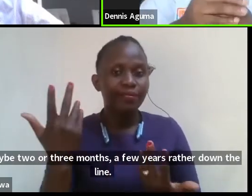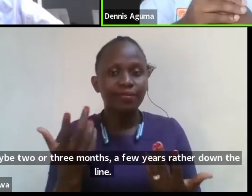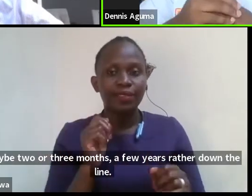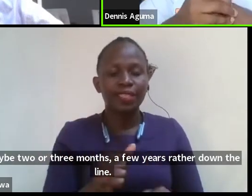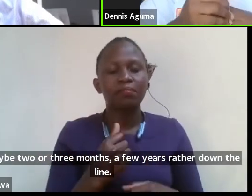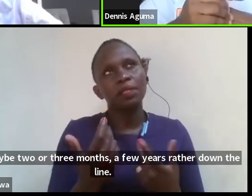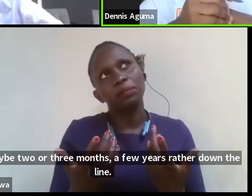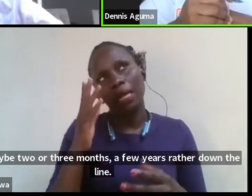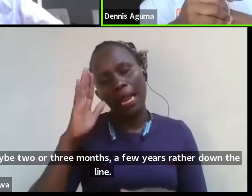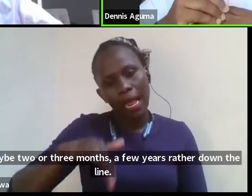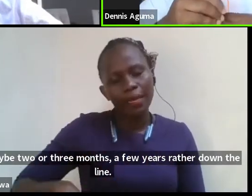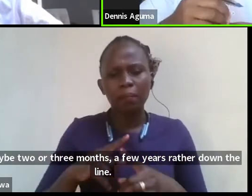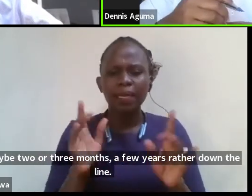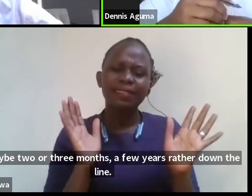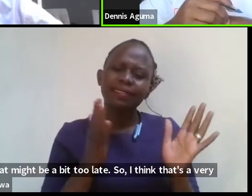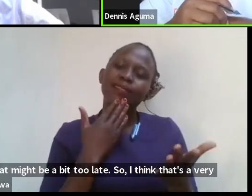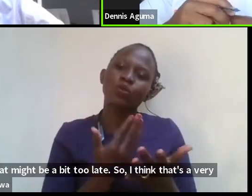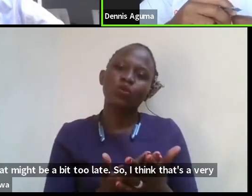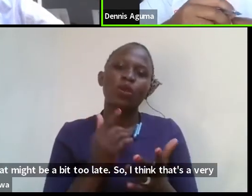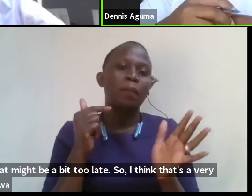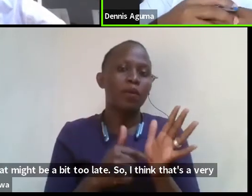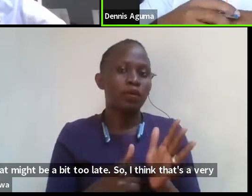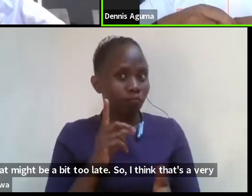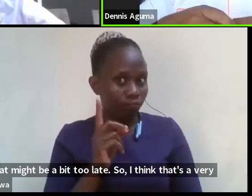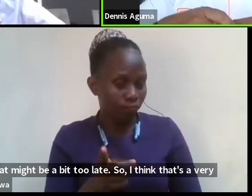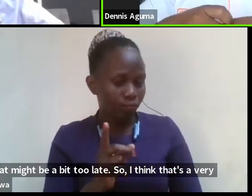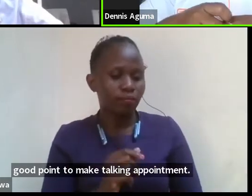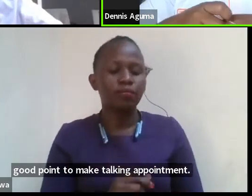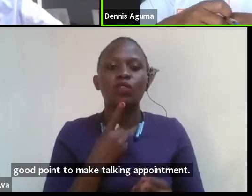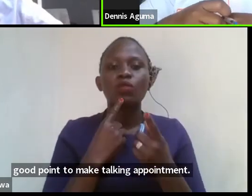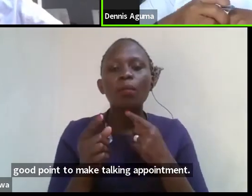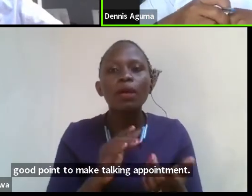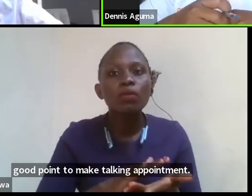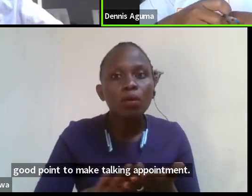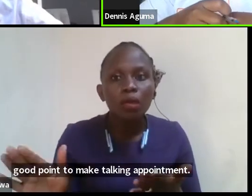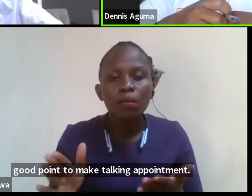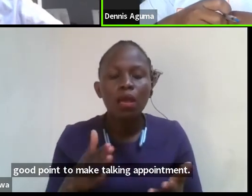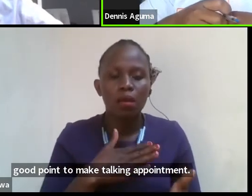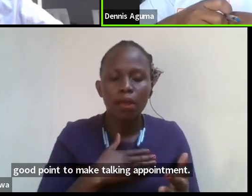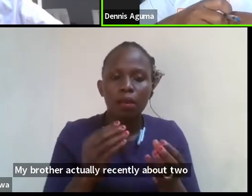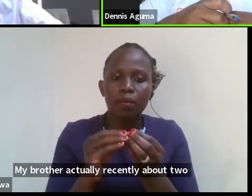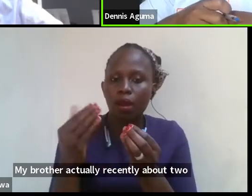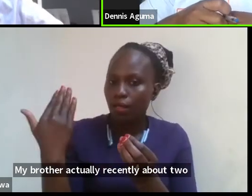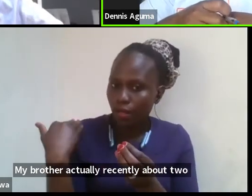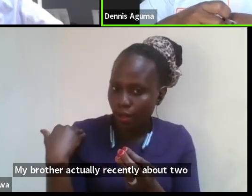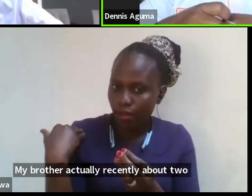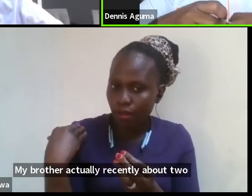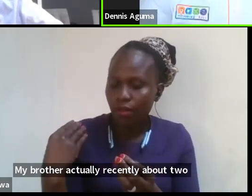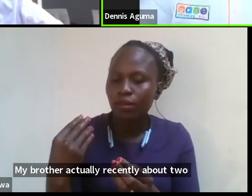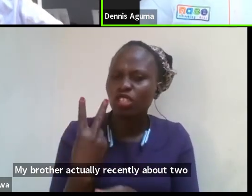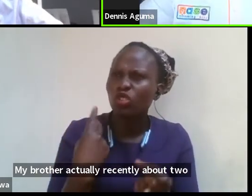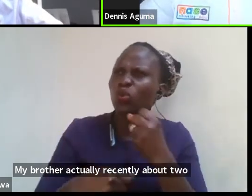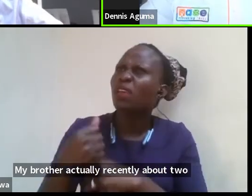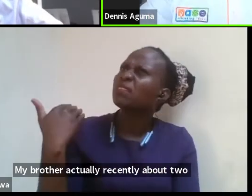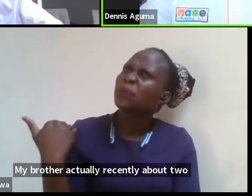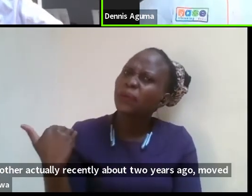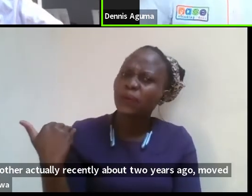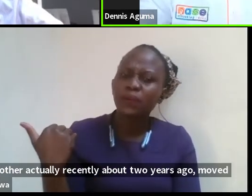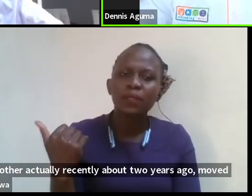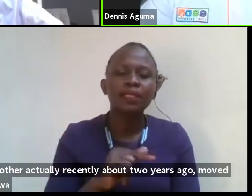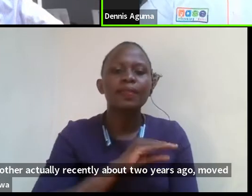think that's a very good point to make. Talking of Hoima, my brother actually recently, about 2 years ago, moved over to Hoima